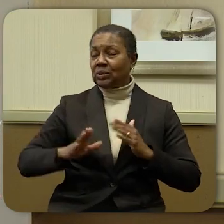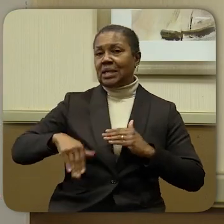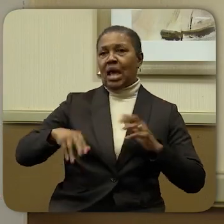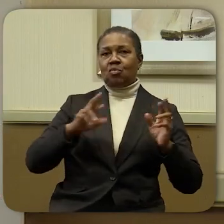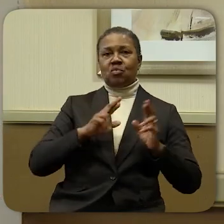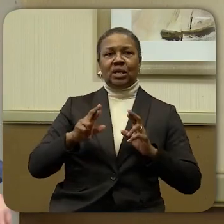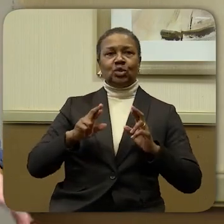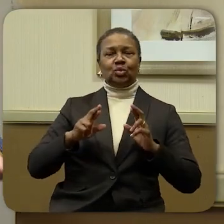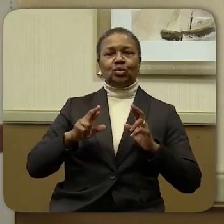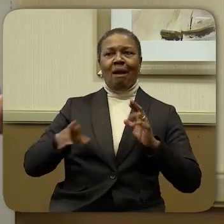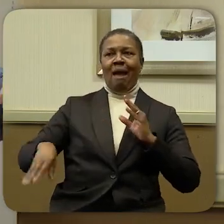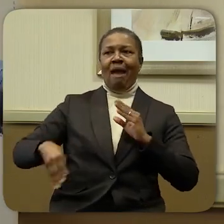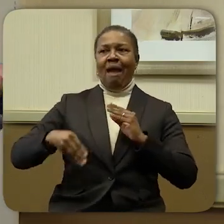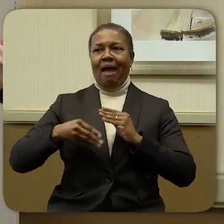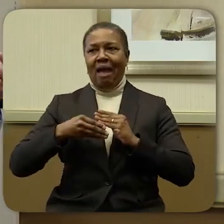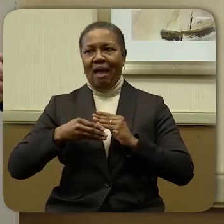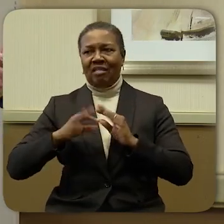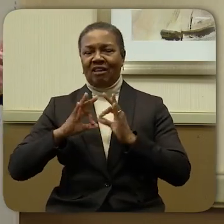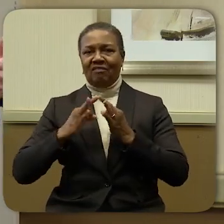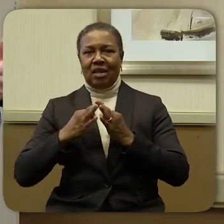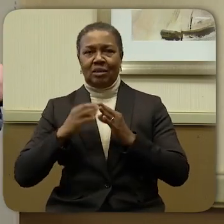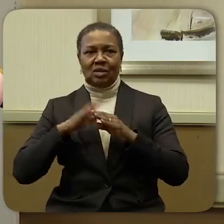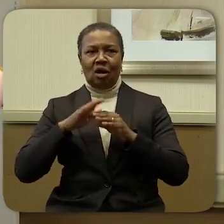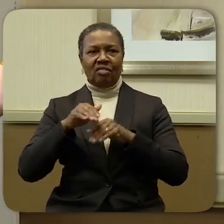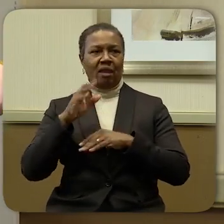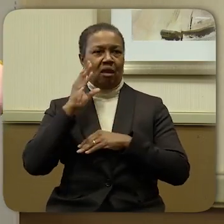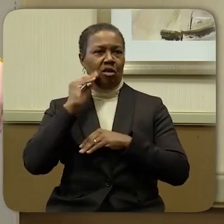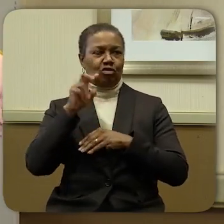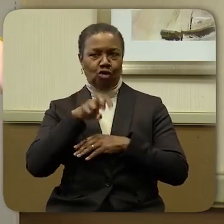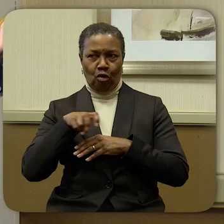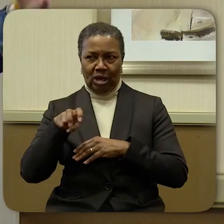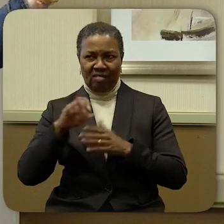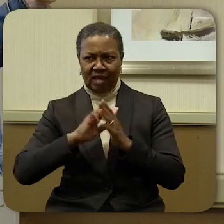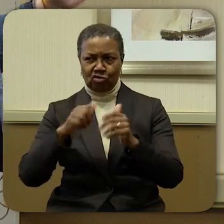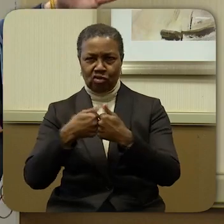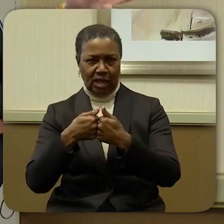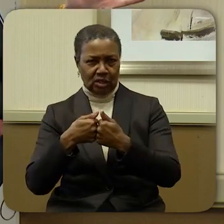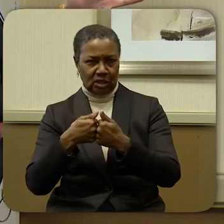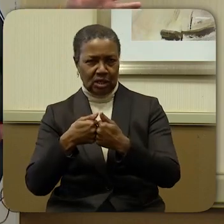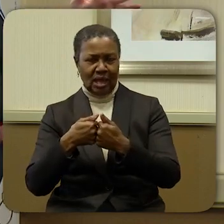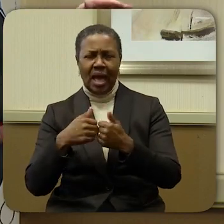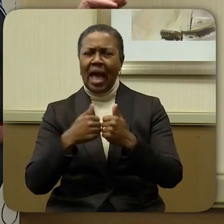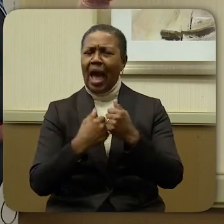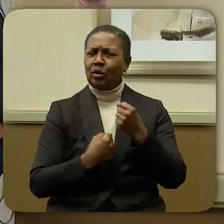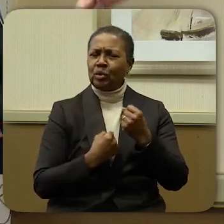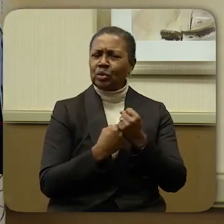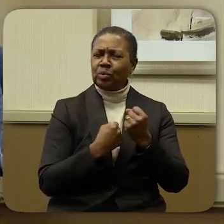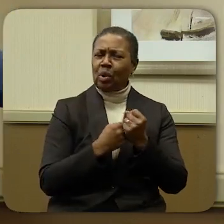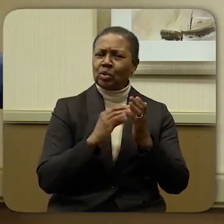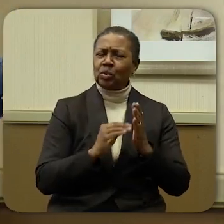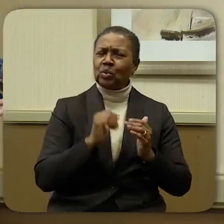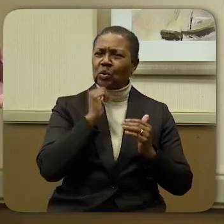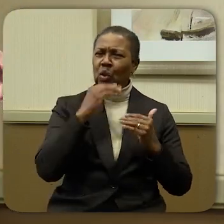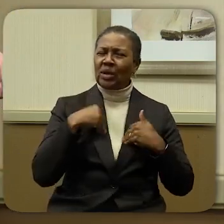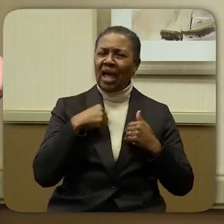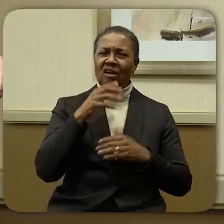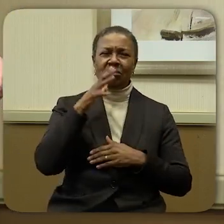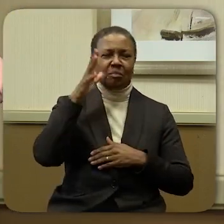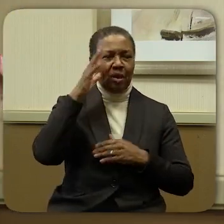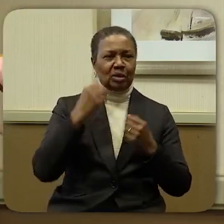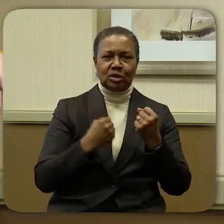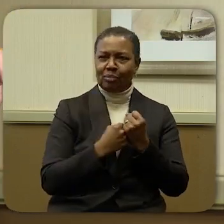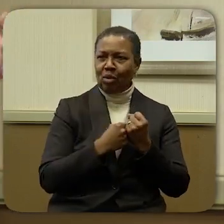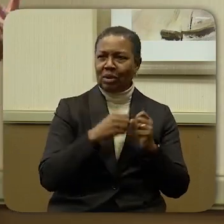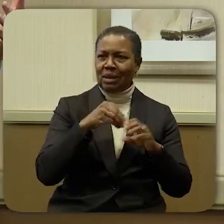bring their families along on that journey. And that's challenging, right? Of how do we support students who don't have parental support